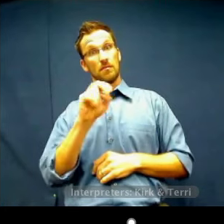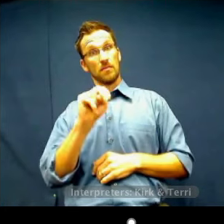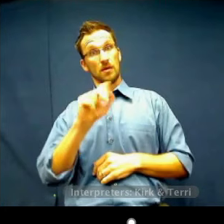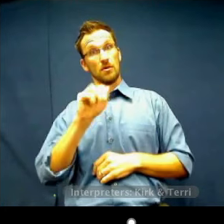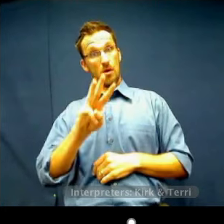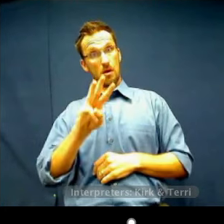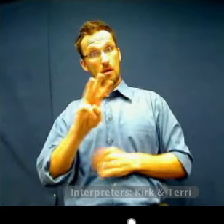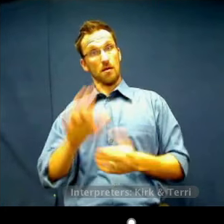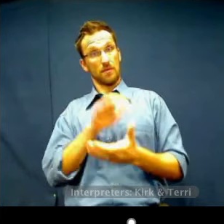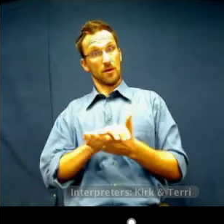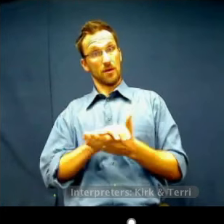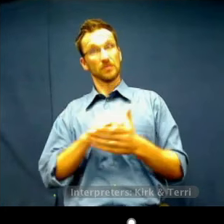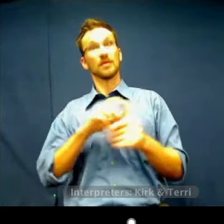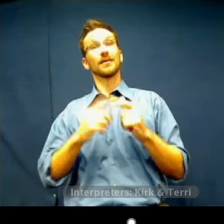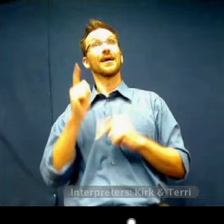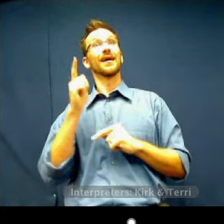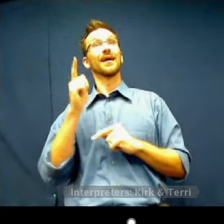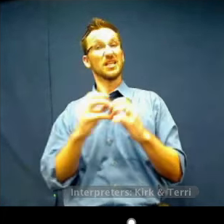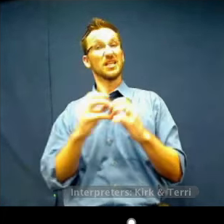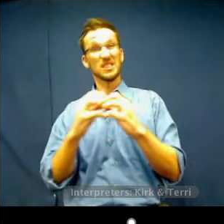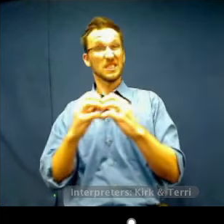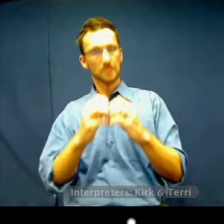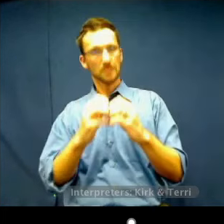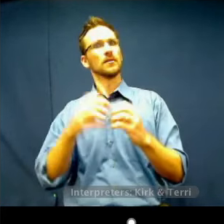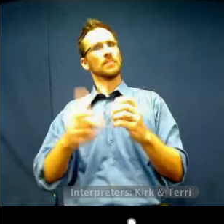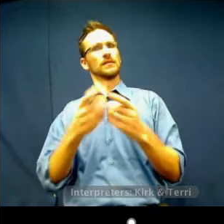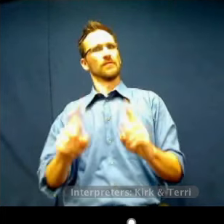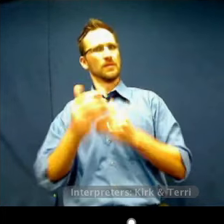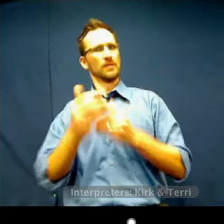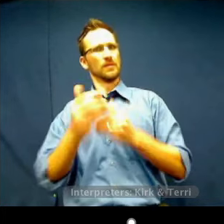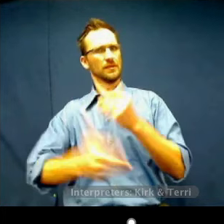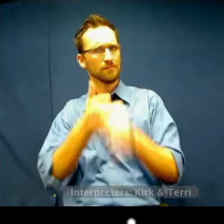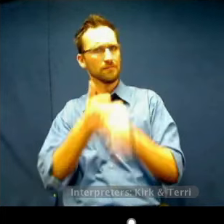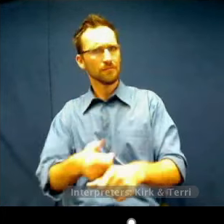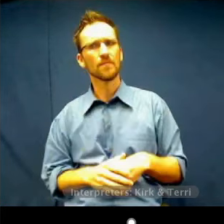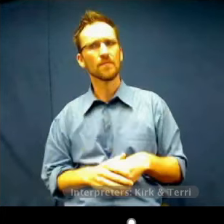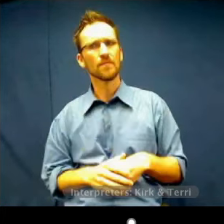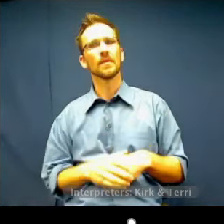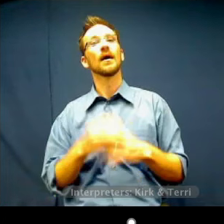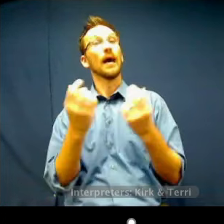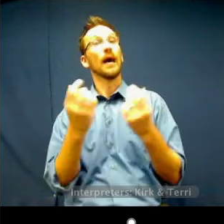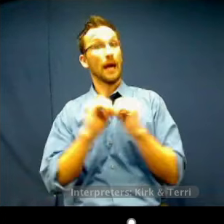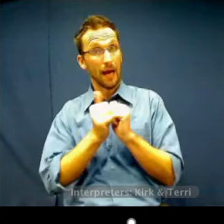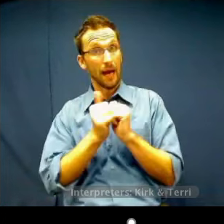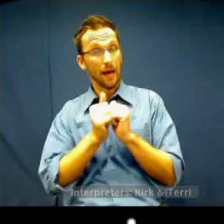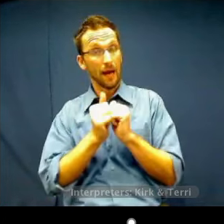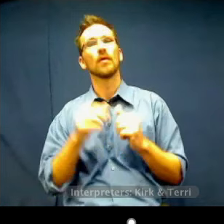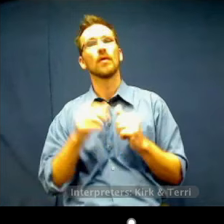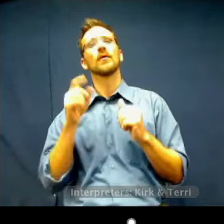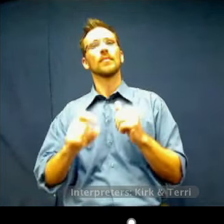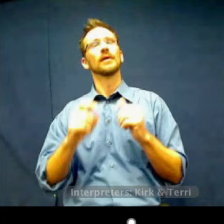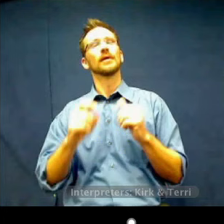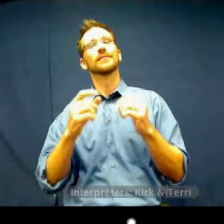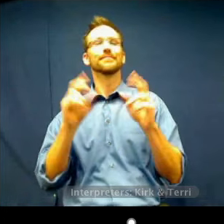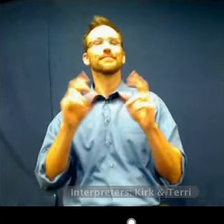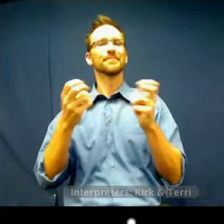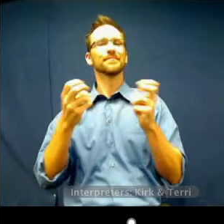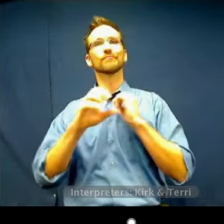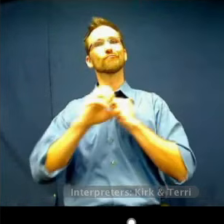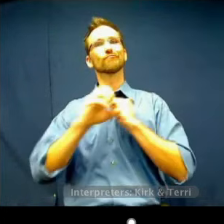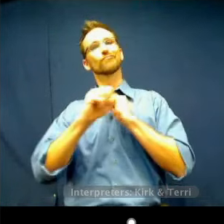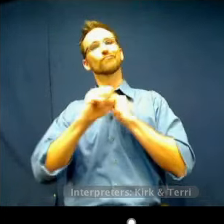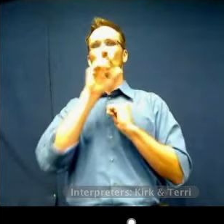marriage. You have to do a number of things like hold yourself out to the world as married, wear